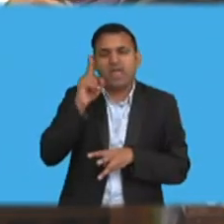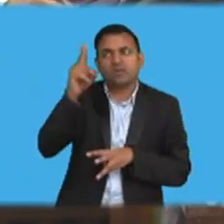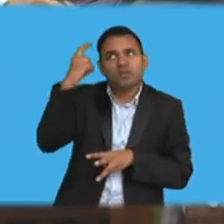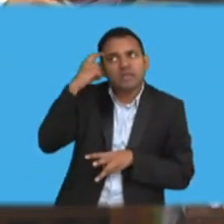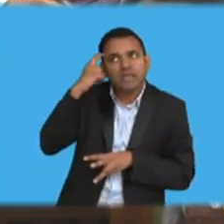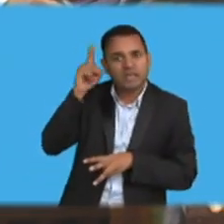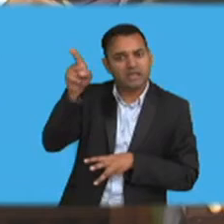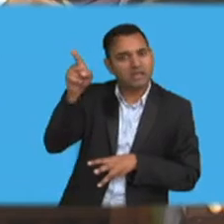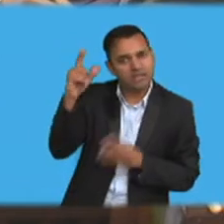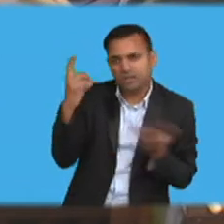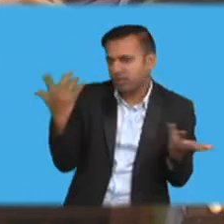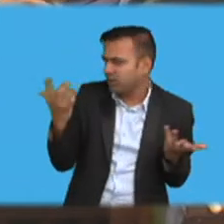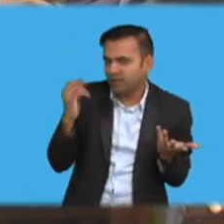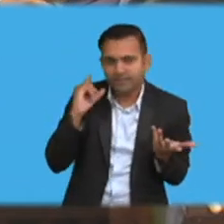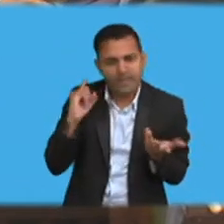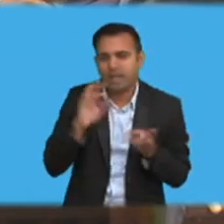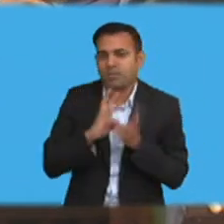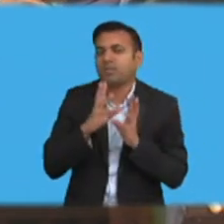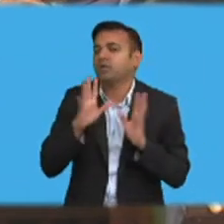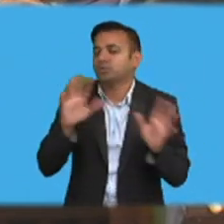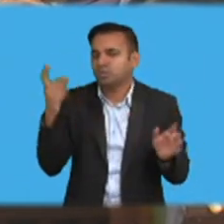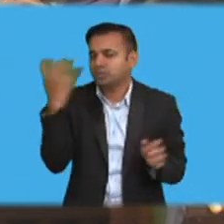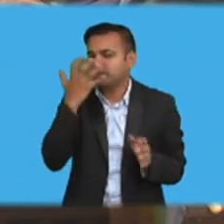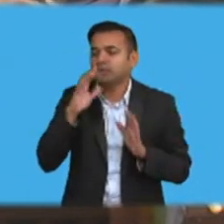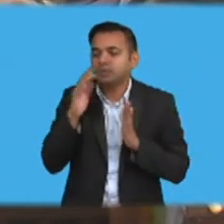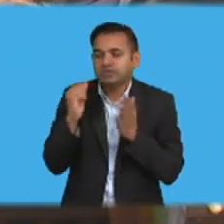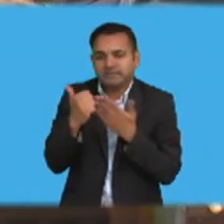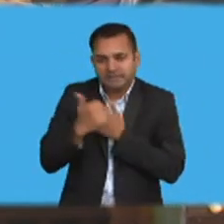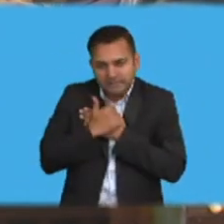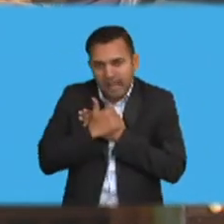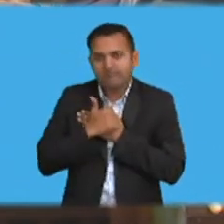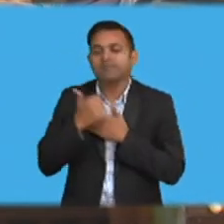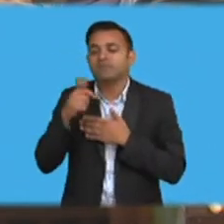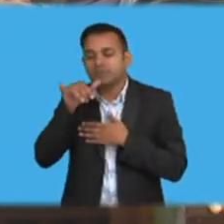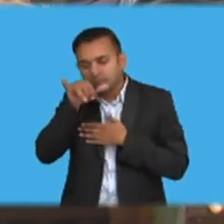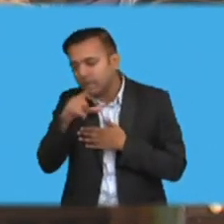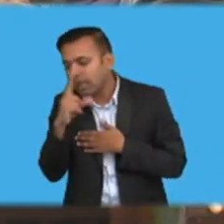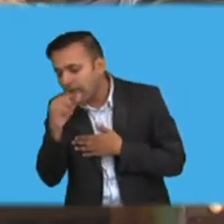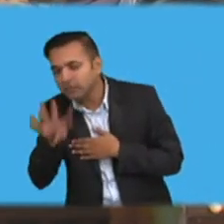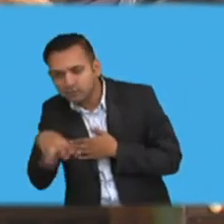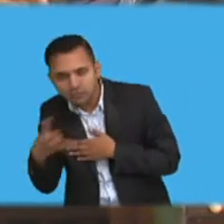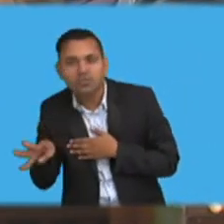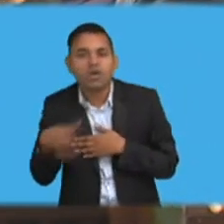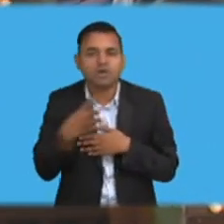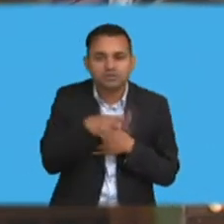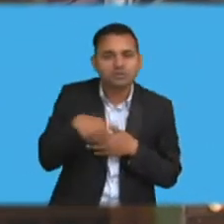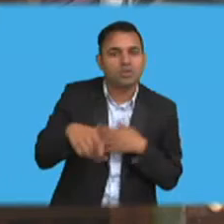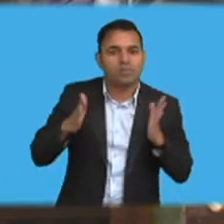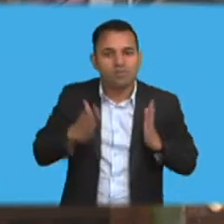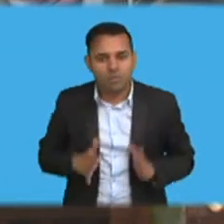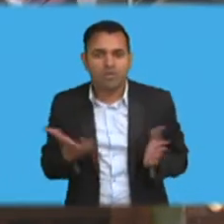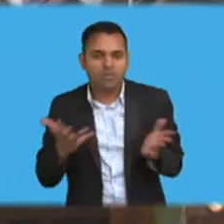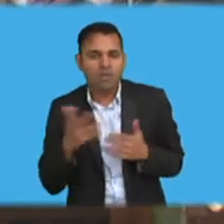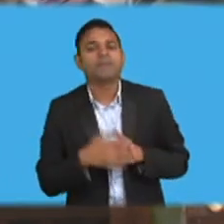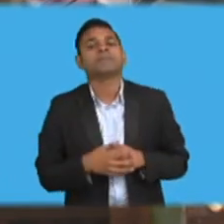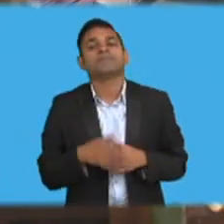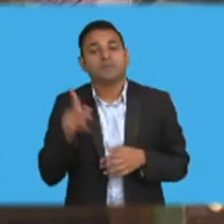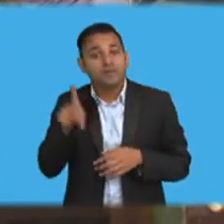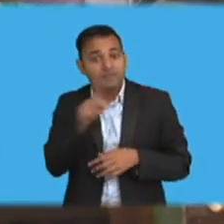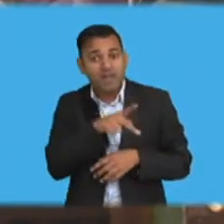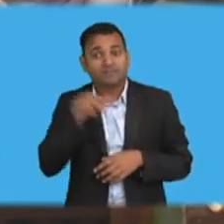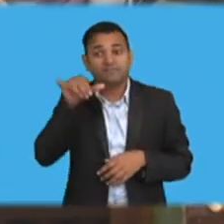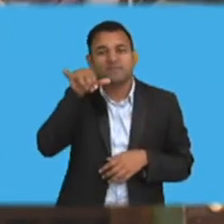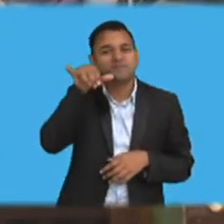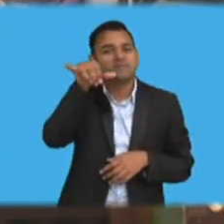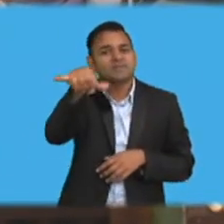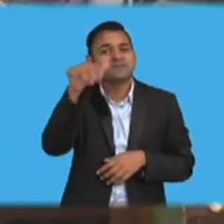assets and responders in unfavorable flying and search conditions. Pacific Flying School used their assets during the first and second